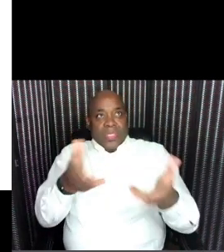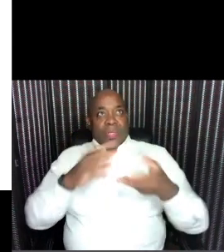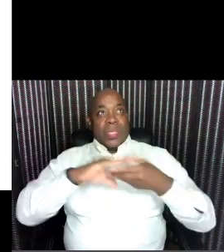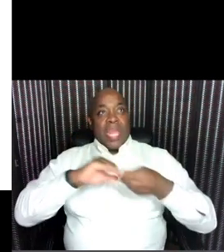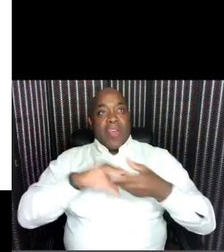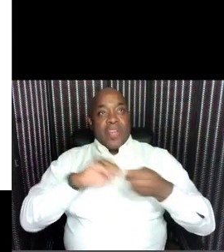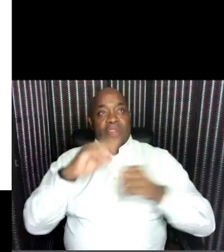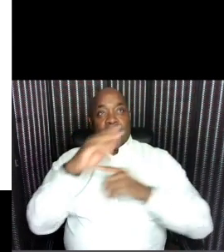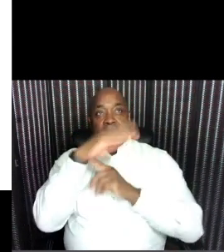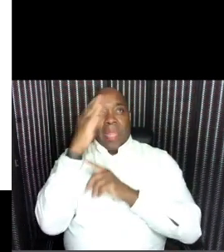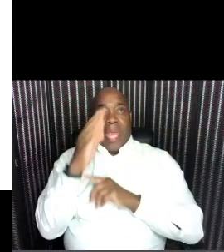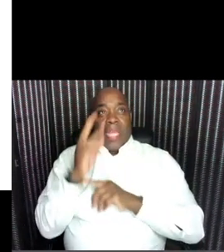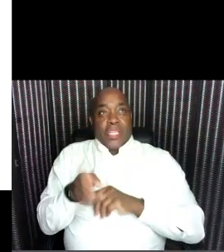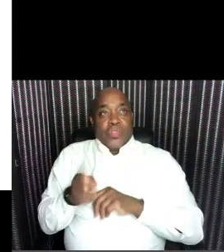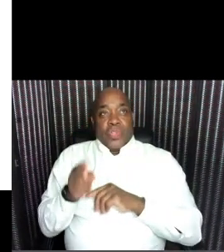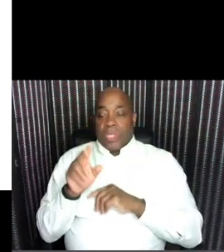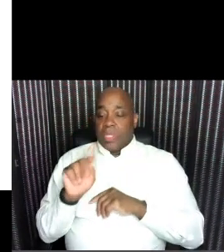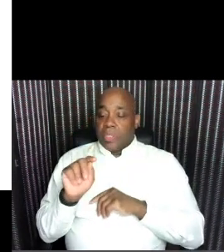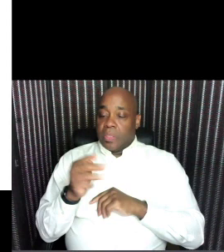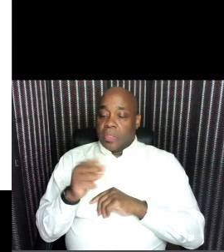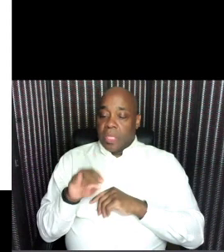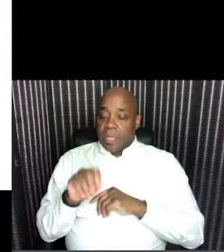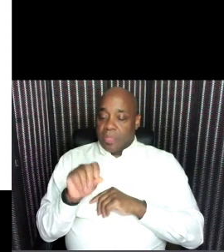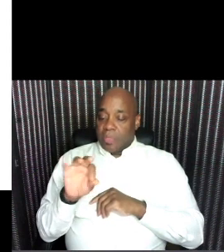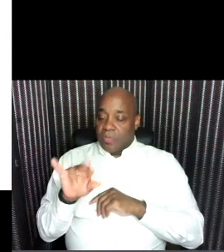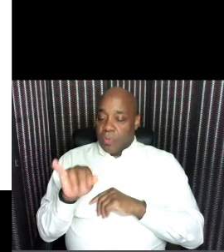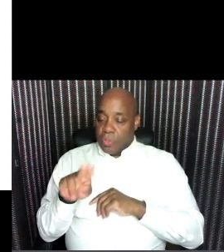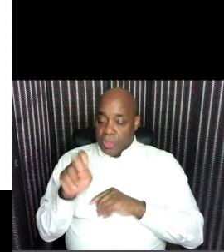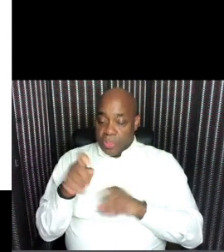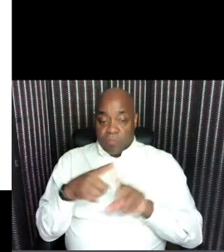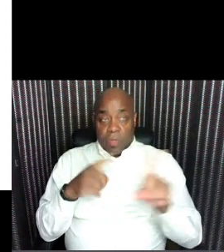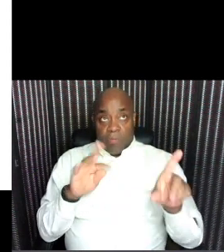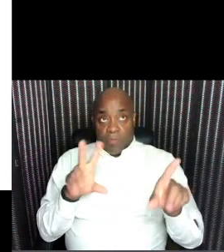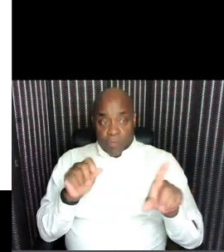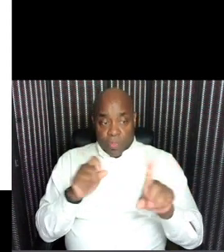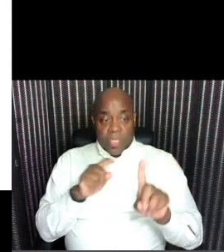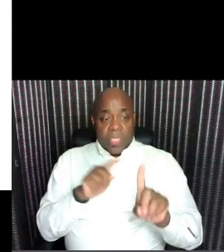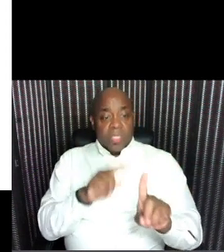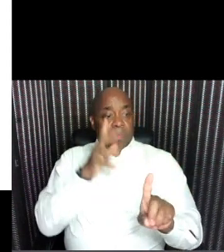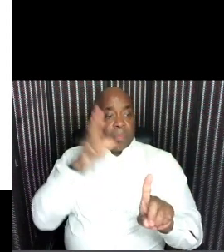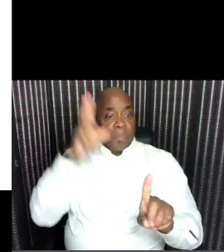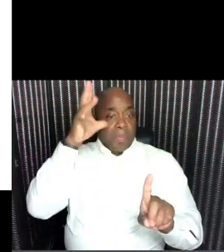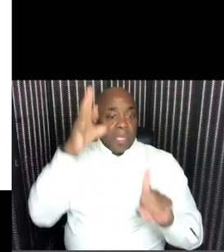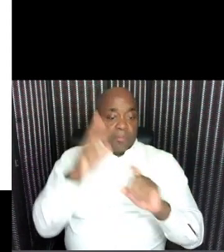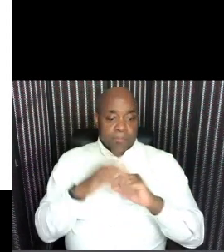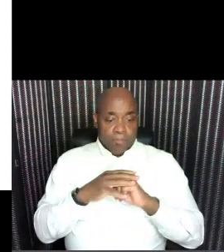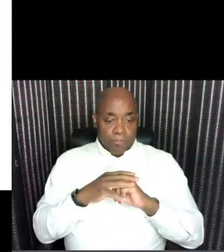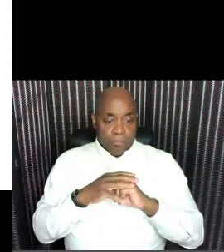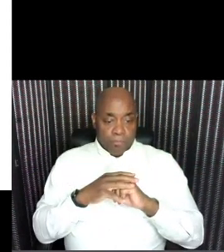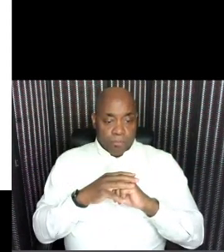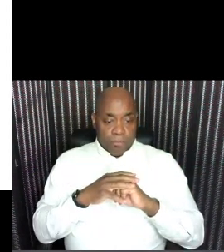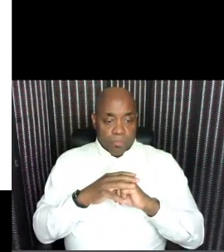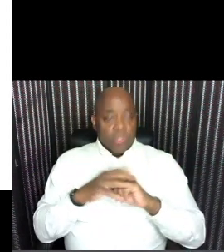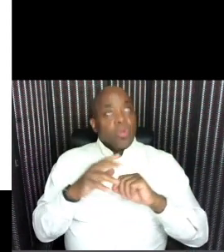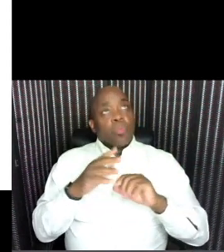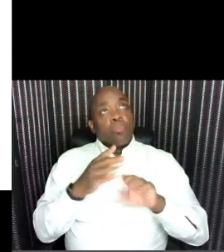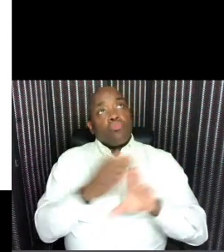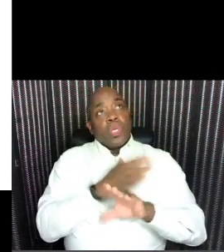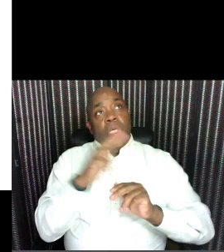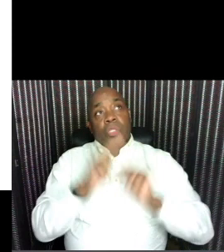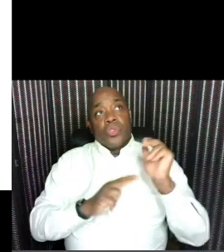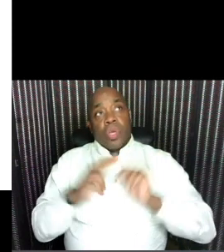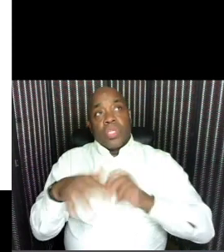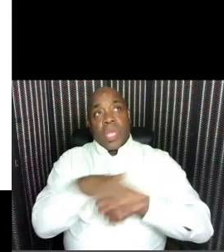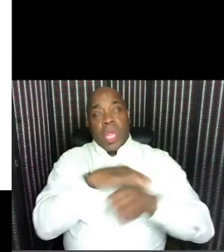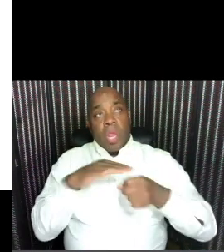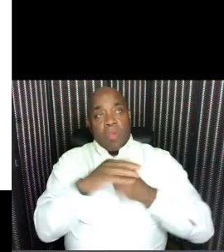history, like a T. Thomas Fortune, who came from Florida, whose parents were Reconstruction era. His father was a Reconstruction era